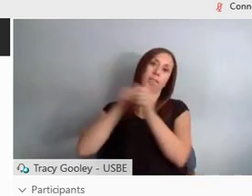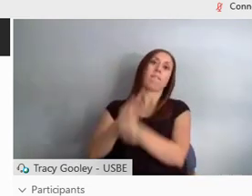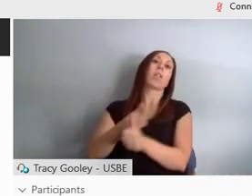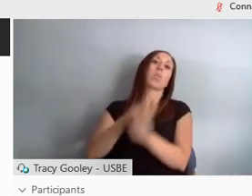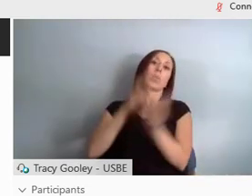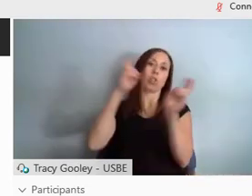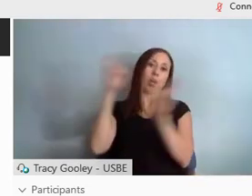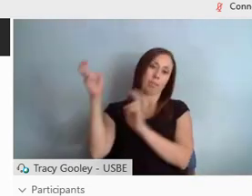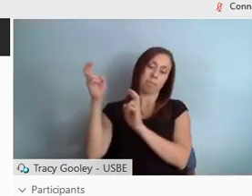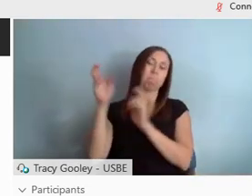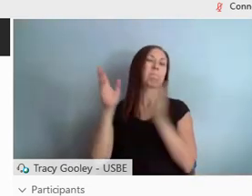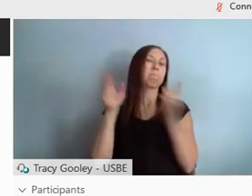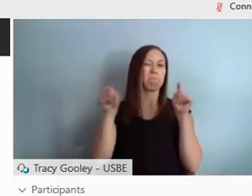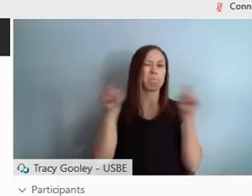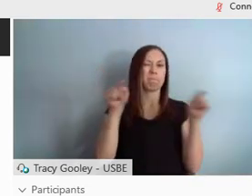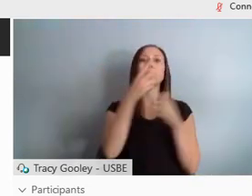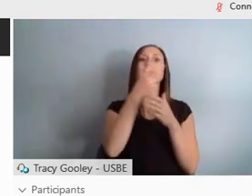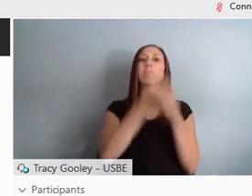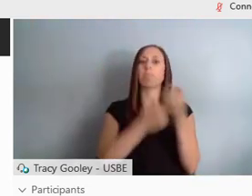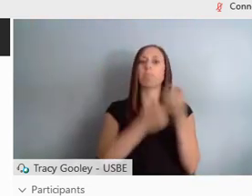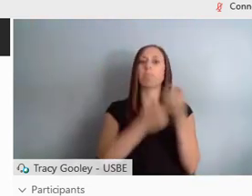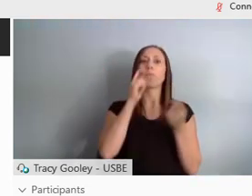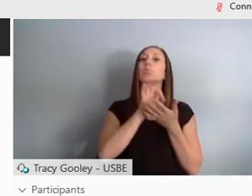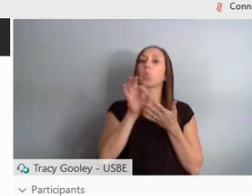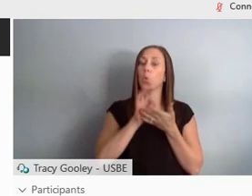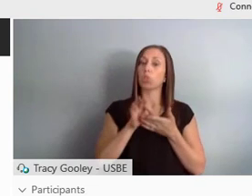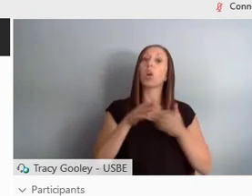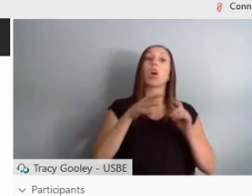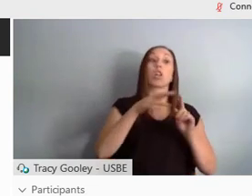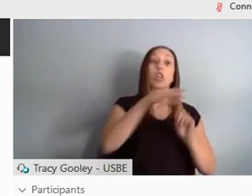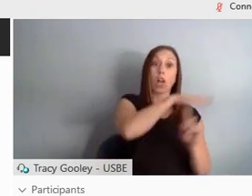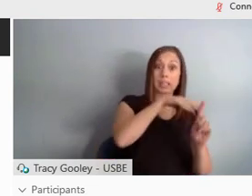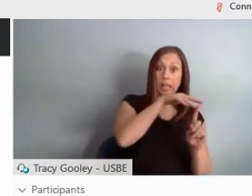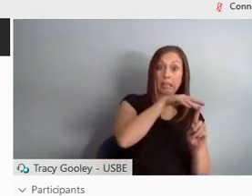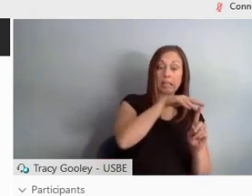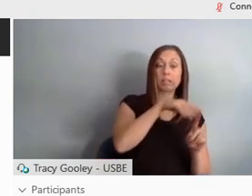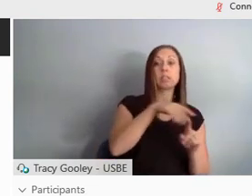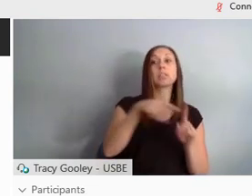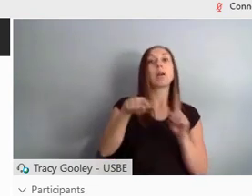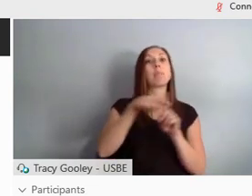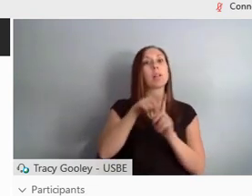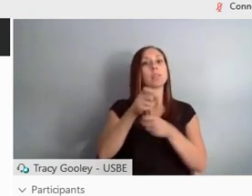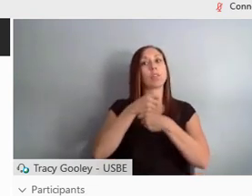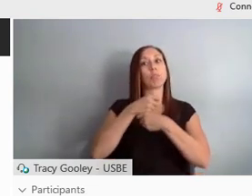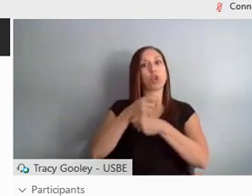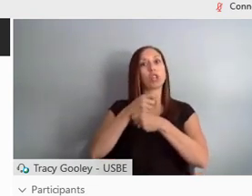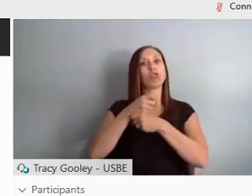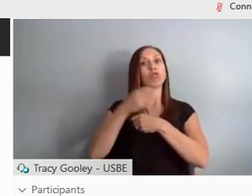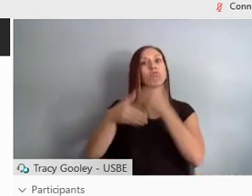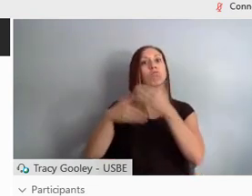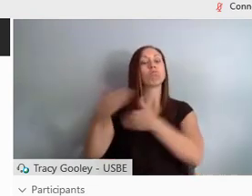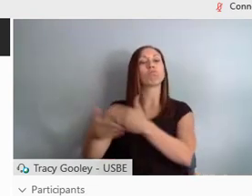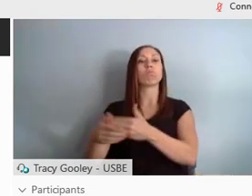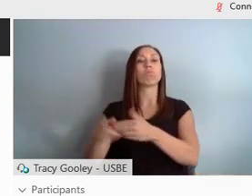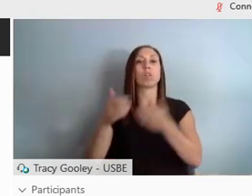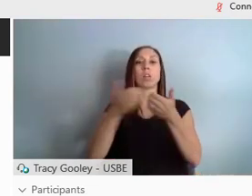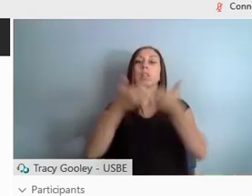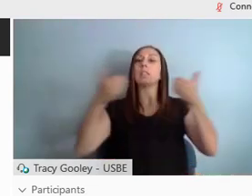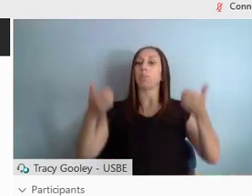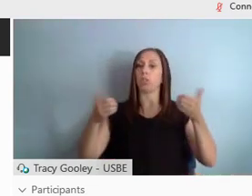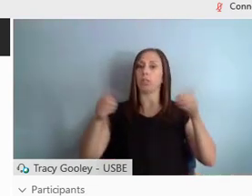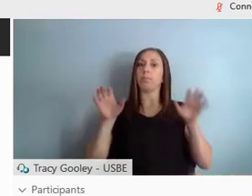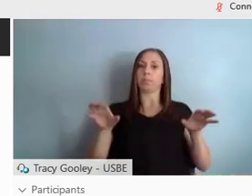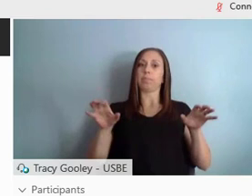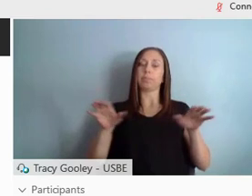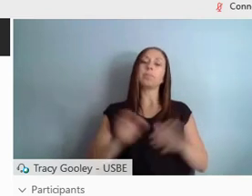on topic. So we're looking at both content and the production, but those 2 things are